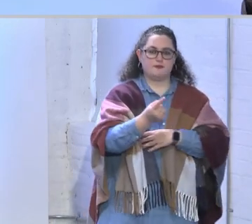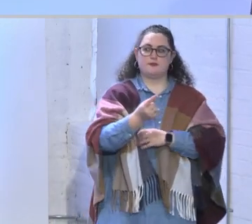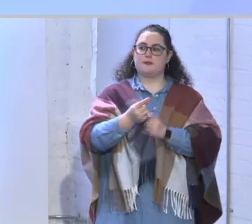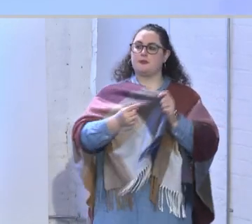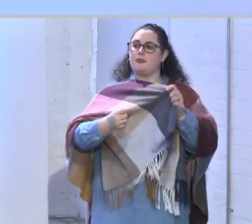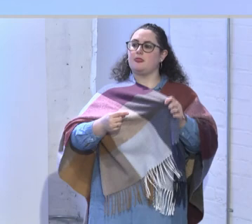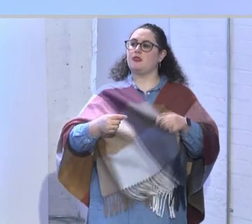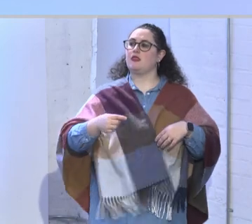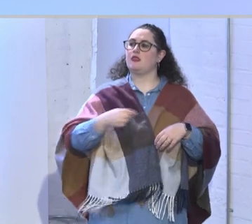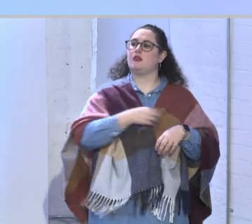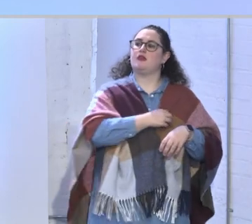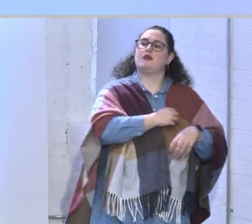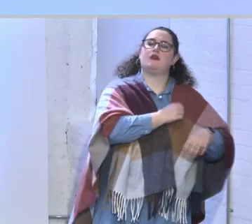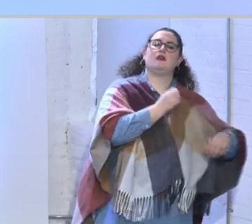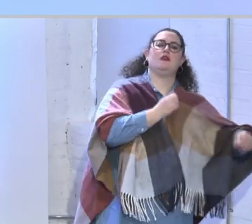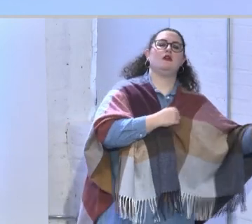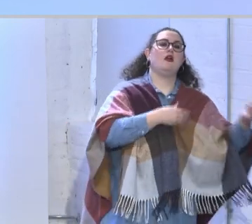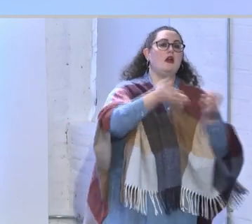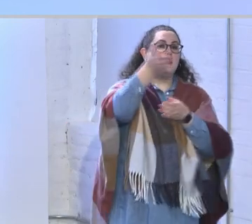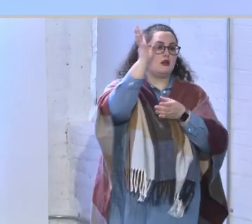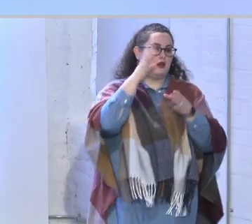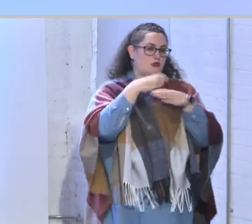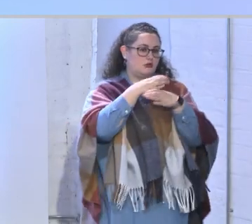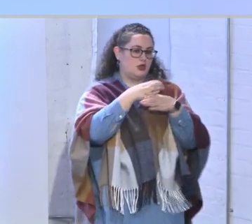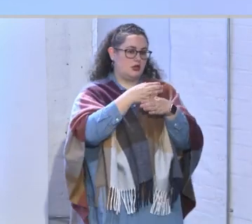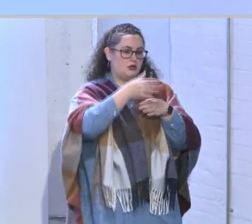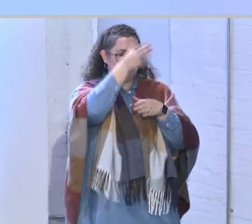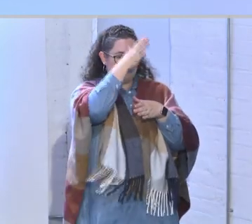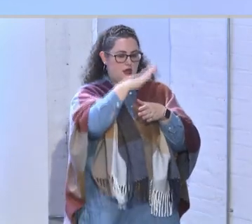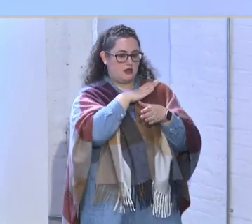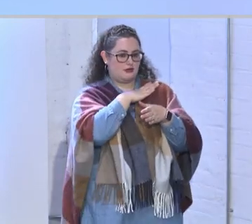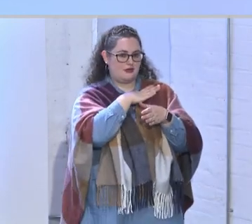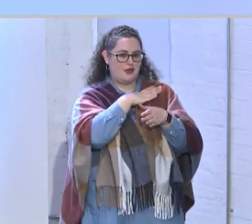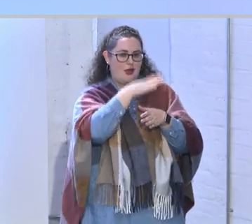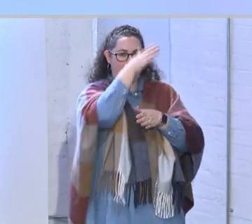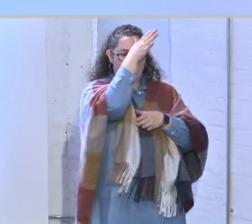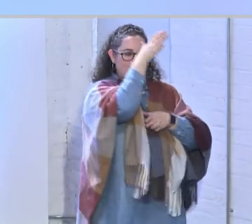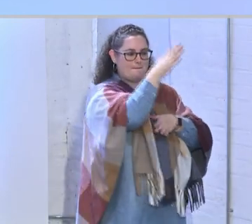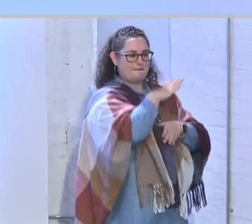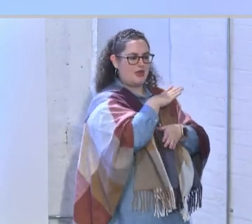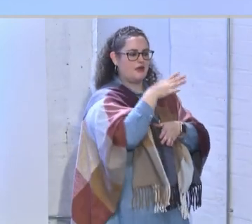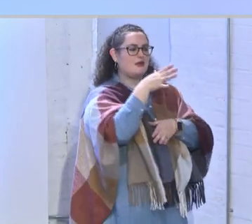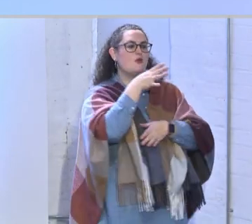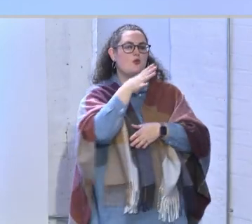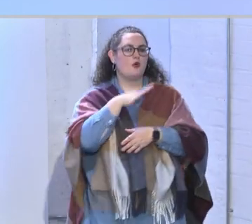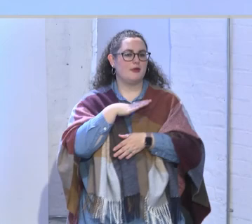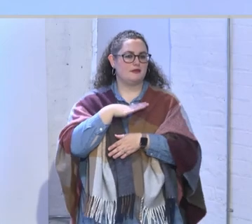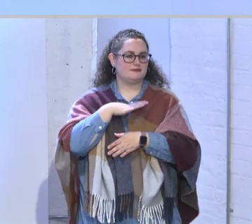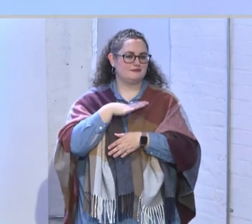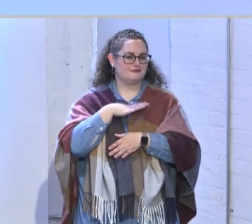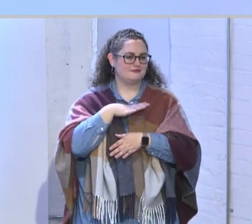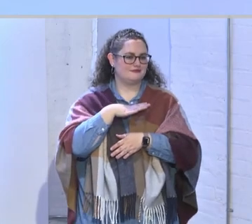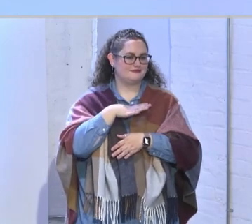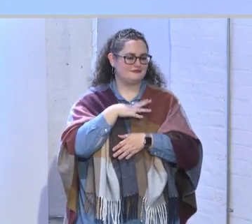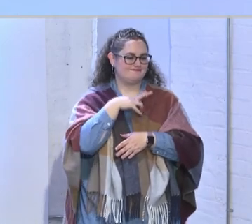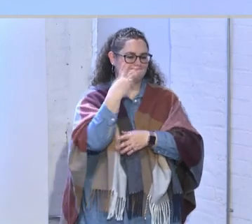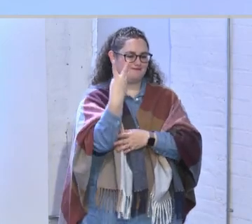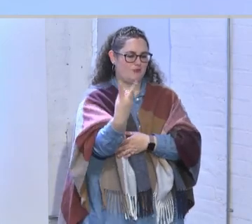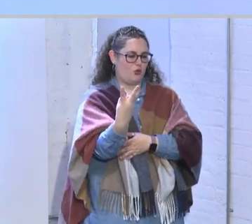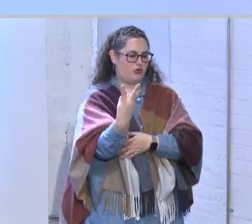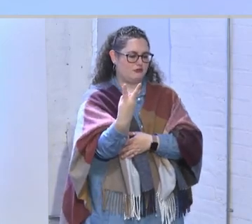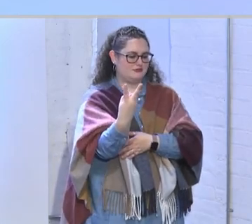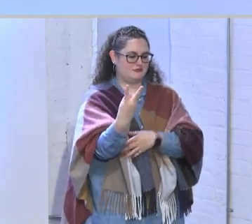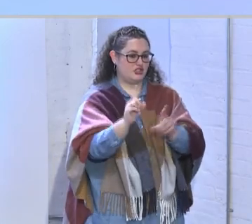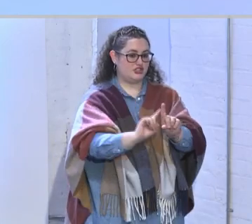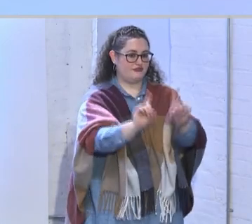own image. In the image of God created he him. Male and female created he him. And I found it very ironic that the